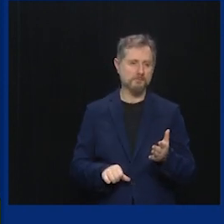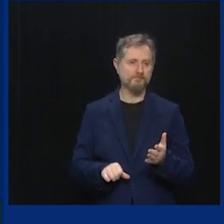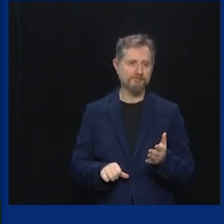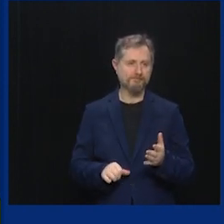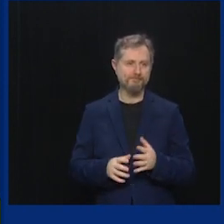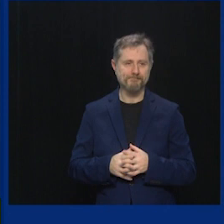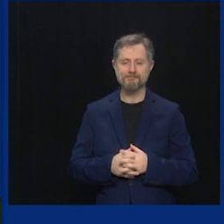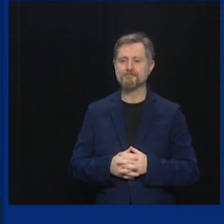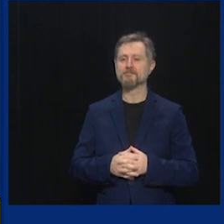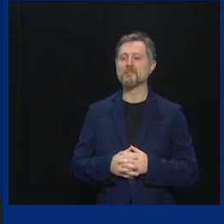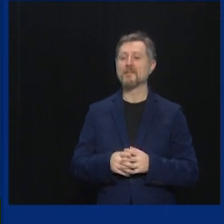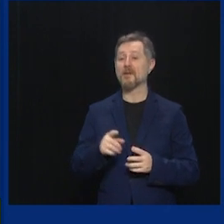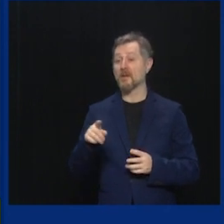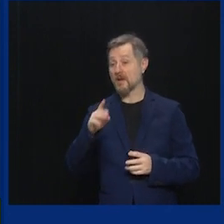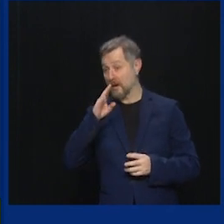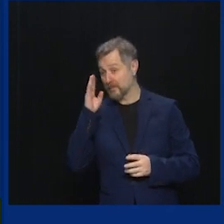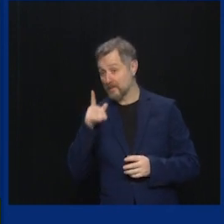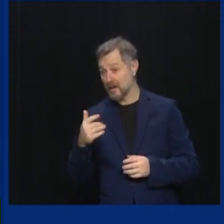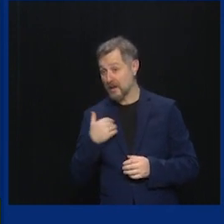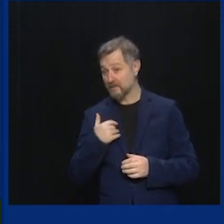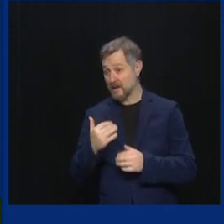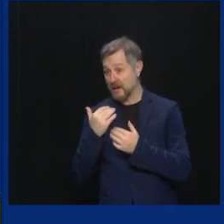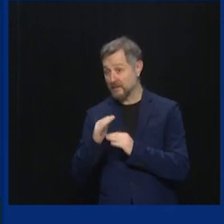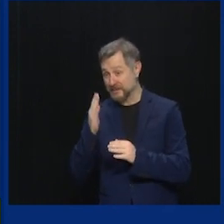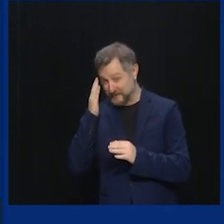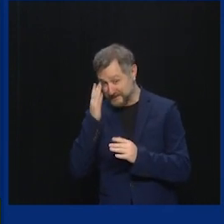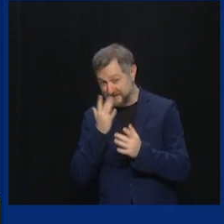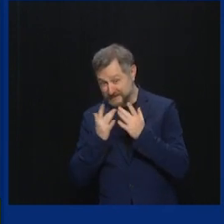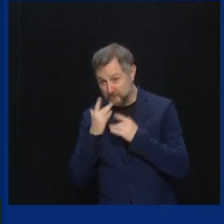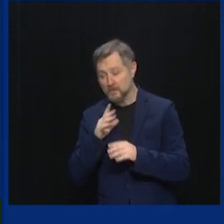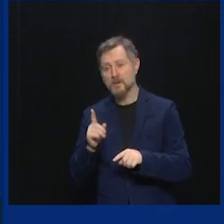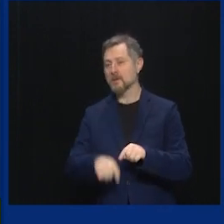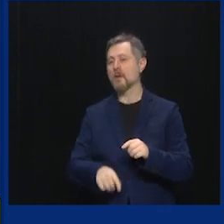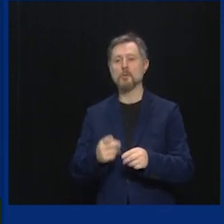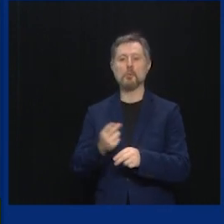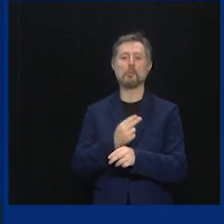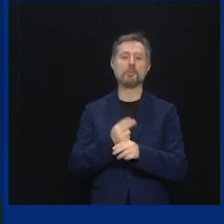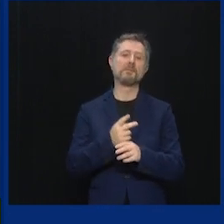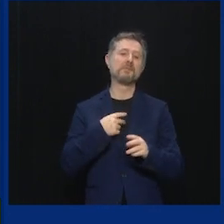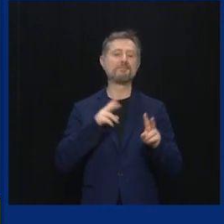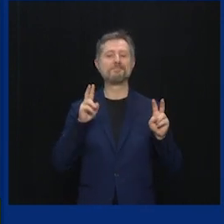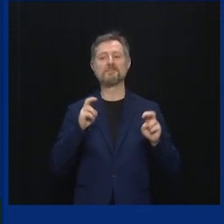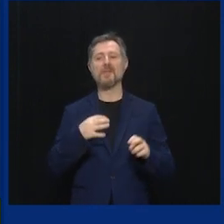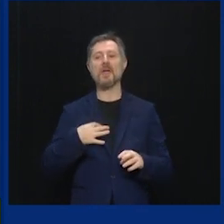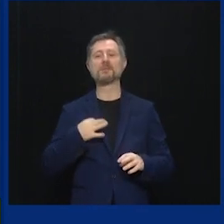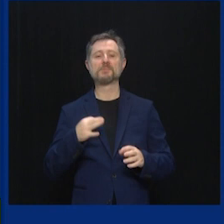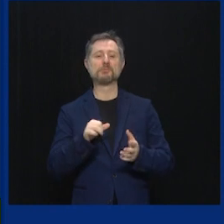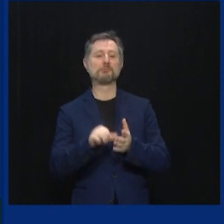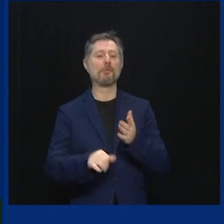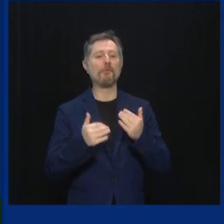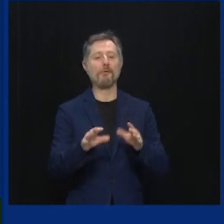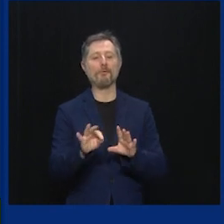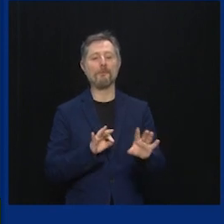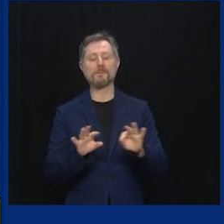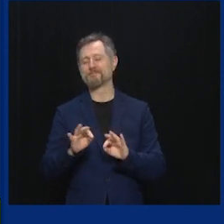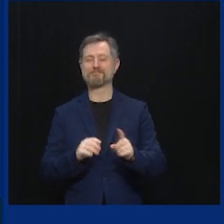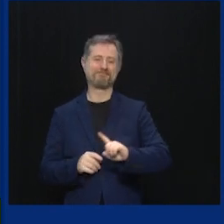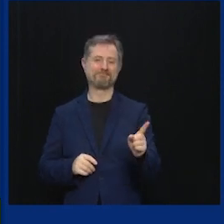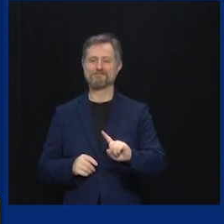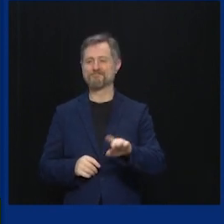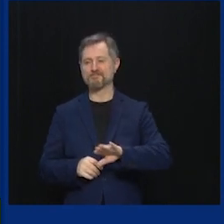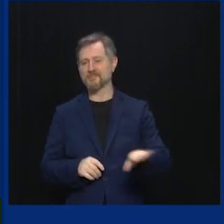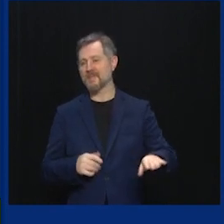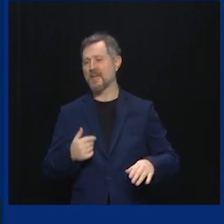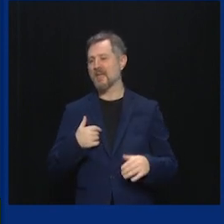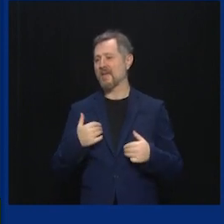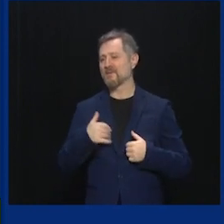specific hospitals that have the limited capacity. Again, we know exactly the hospitals. We're talking about probably 32 to 36 hospitals right